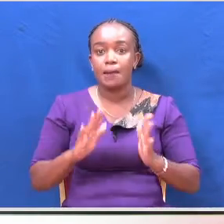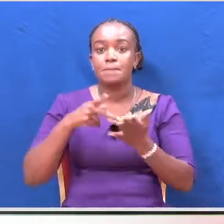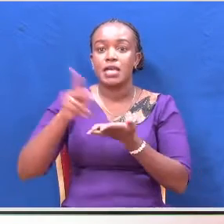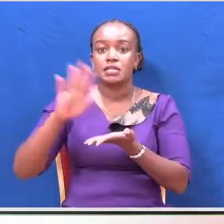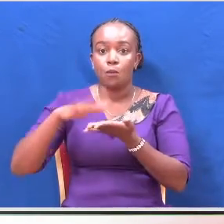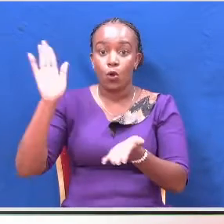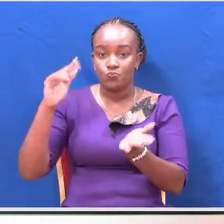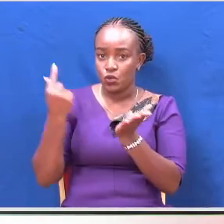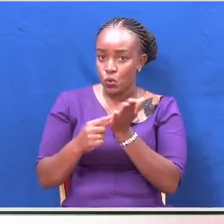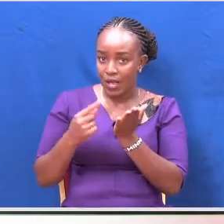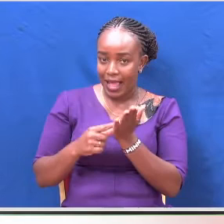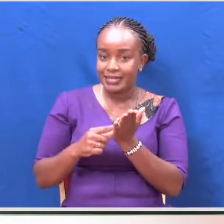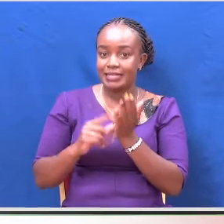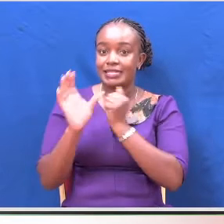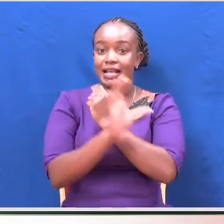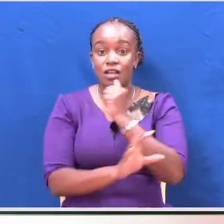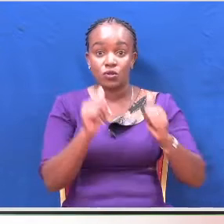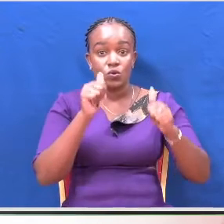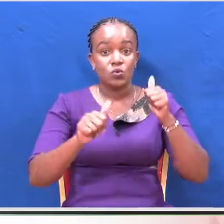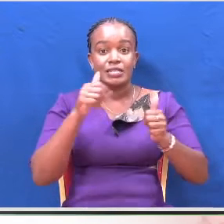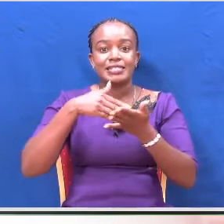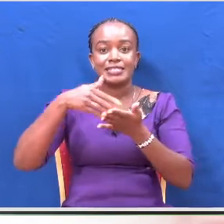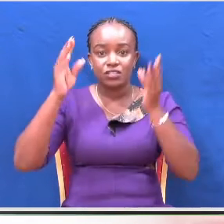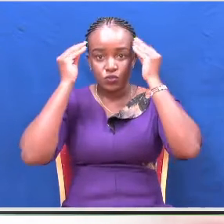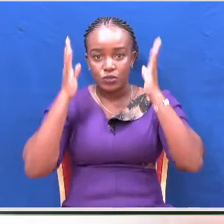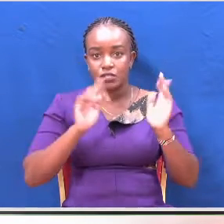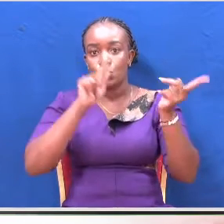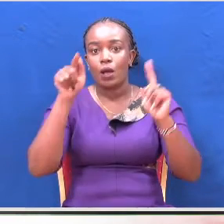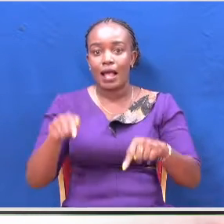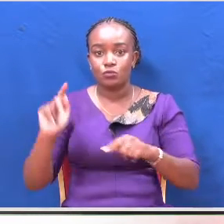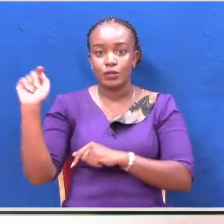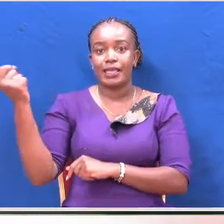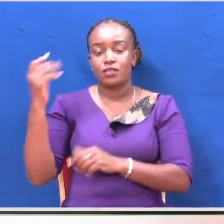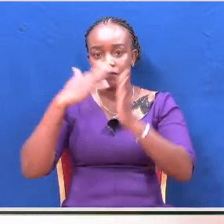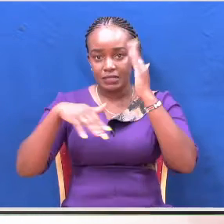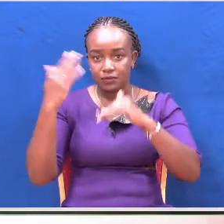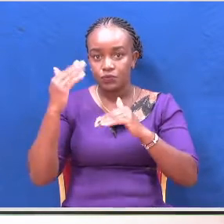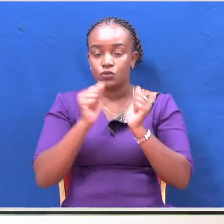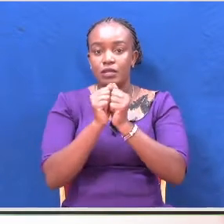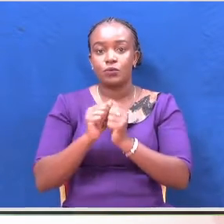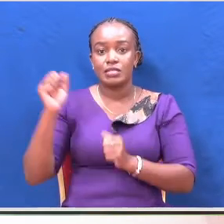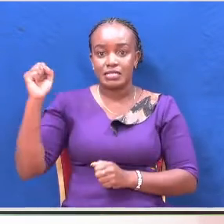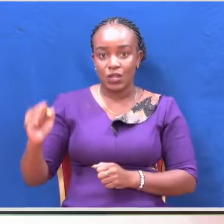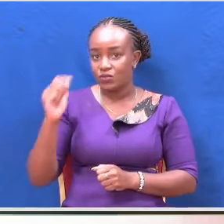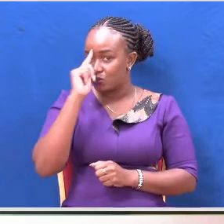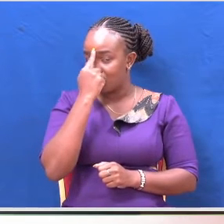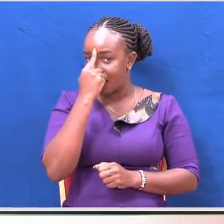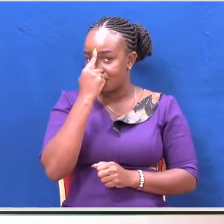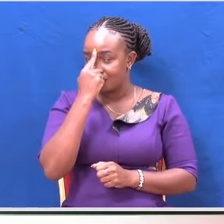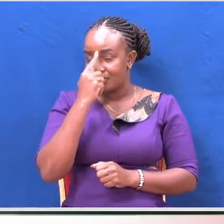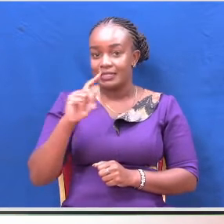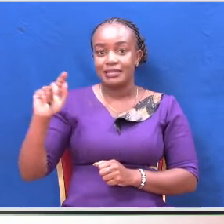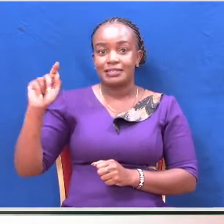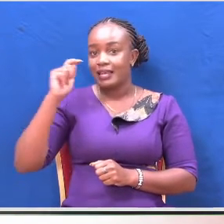of countries that sends in students to study in Kenyan universities, followed by South Sudan, Tanzania,